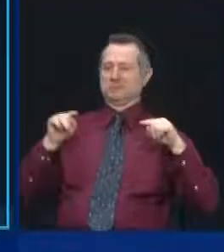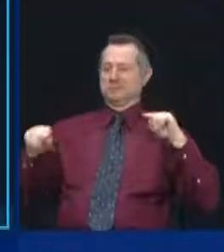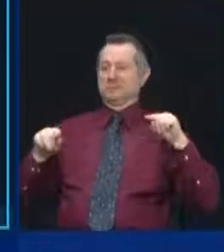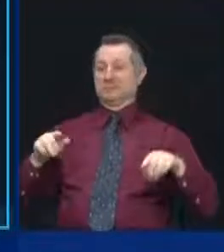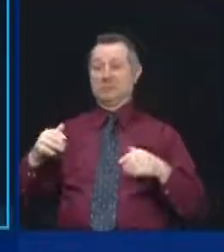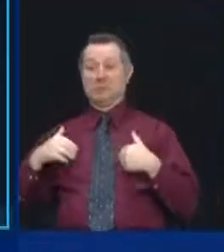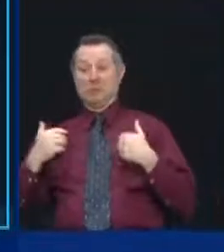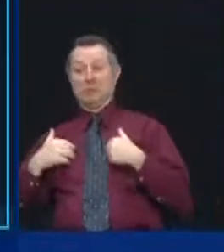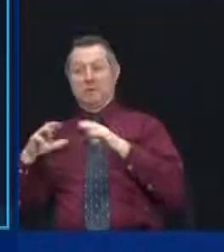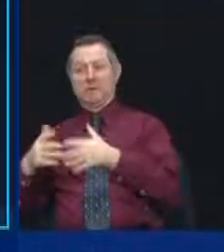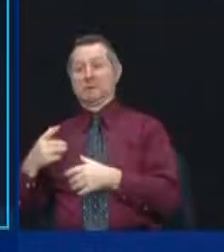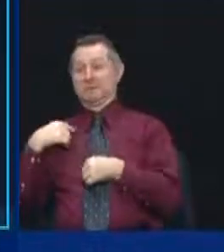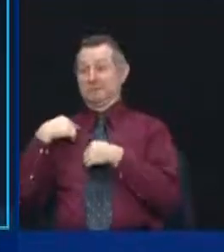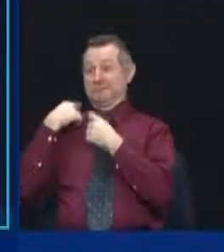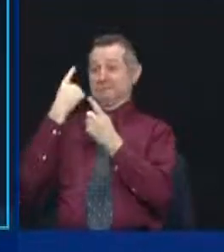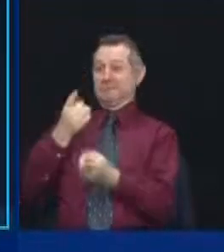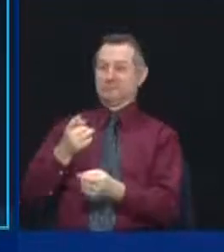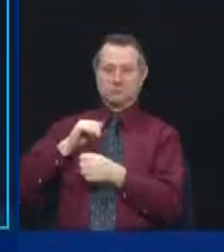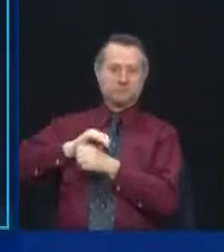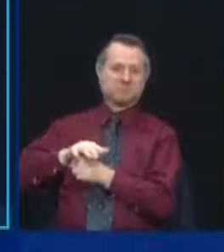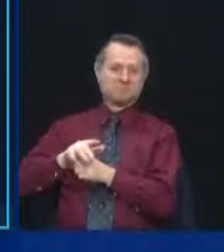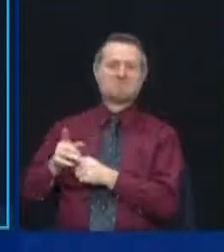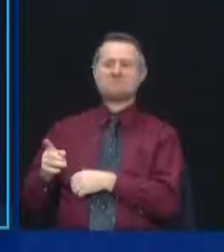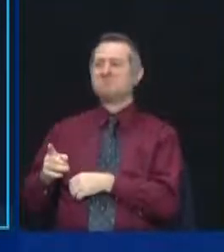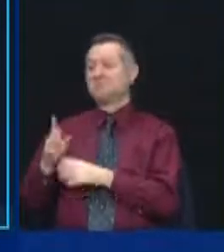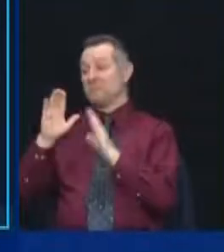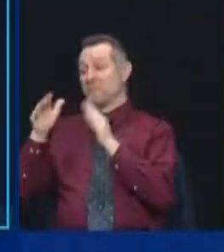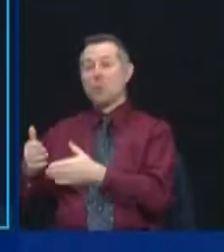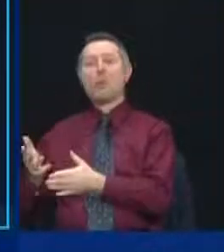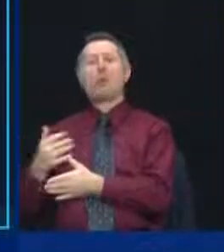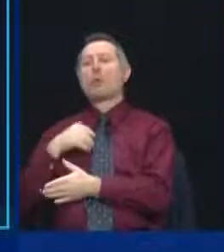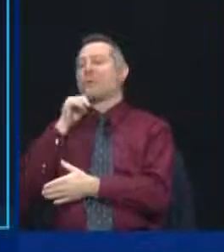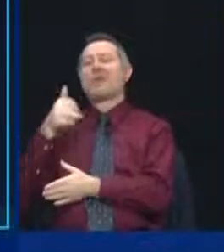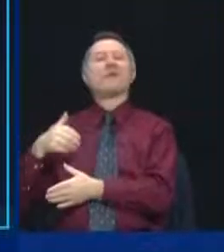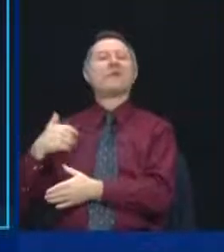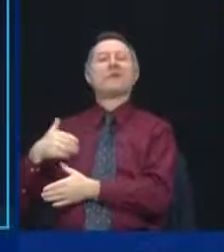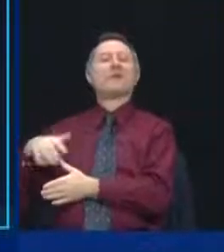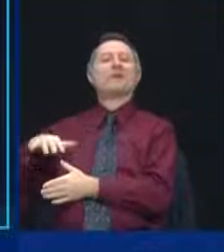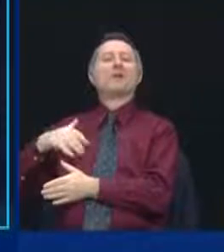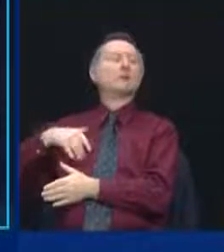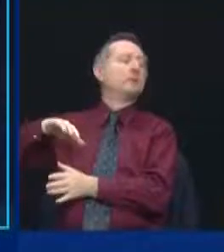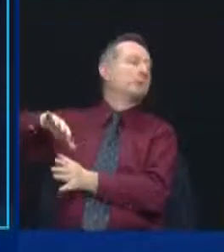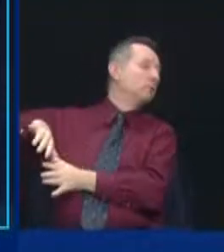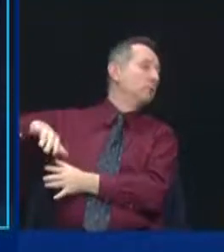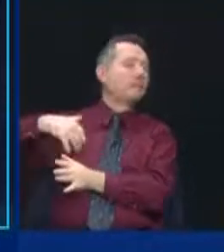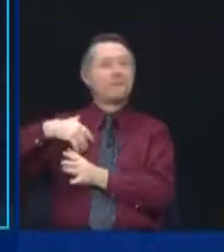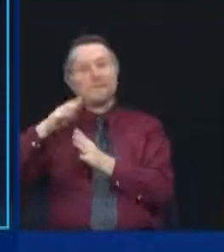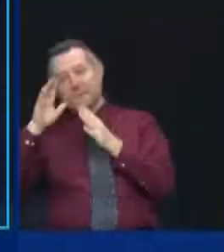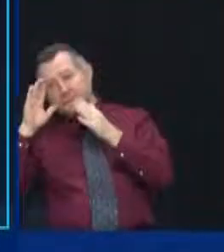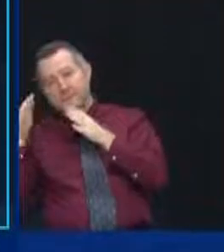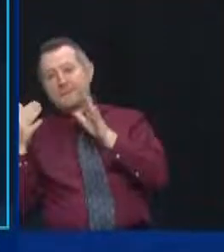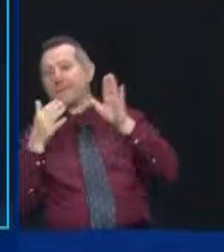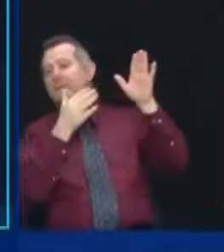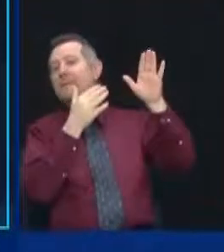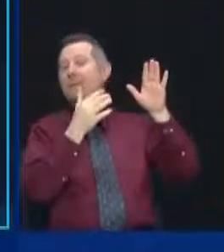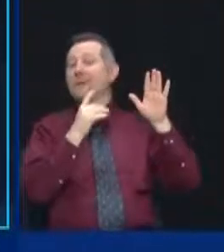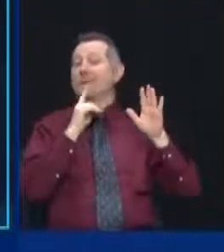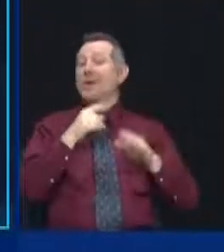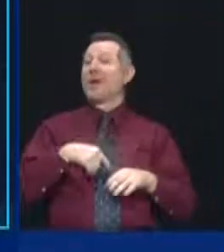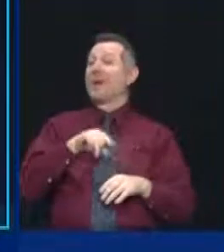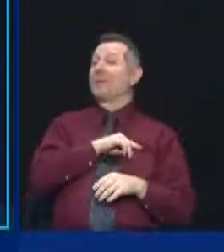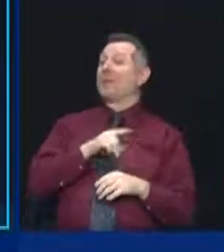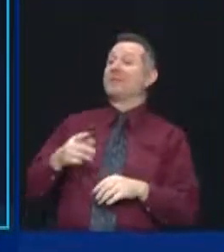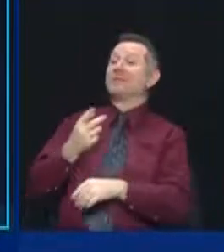emphasis all through this. They have not been eligible as soon as the older people